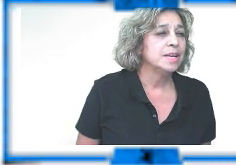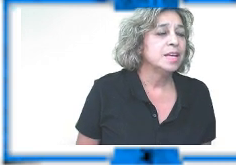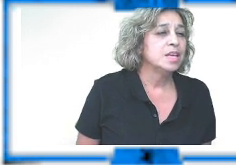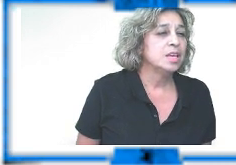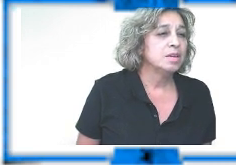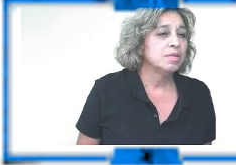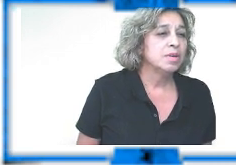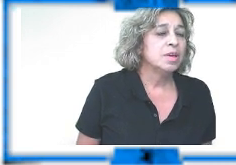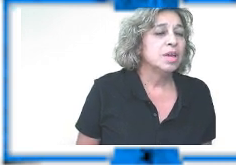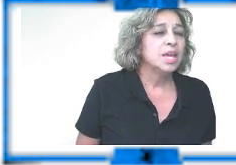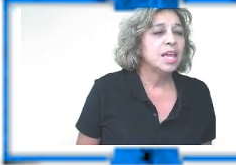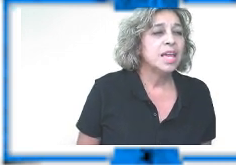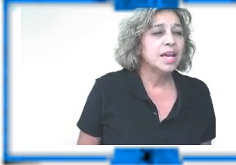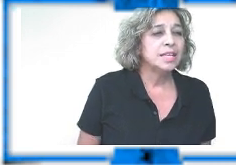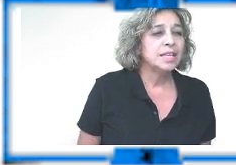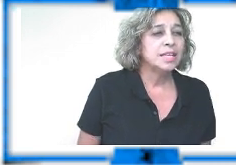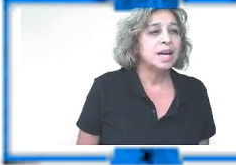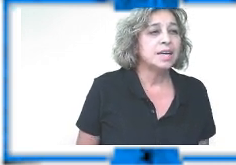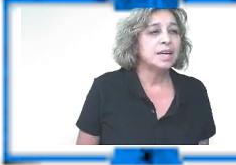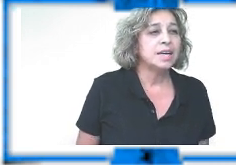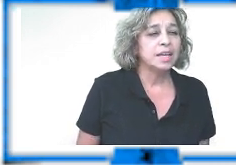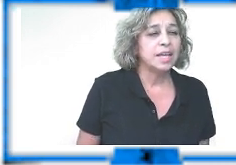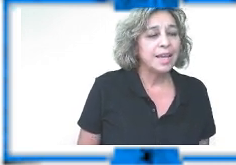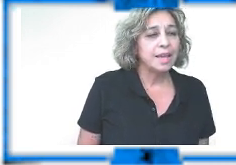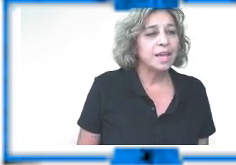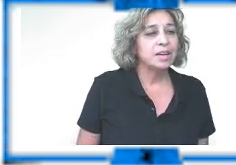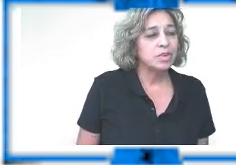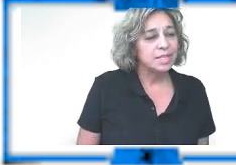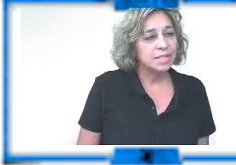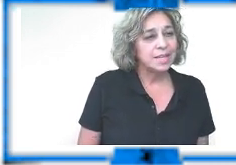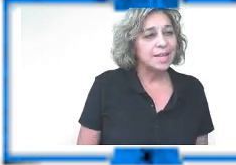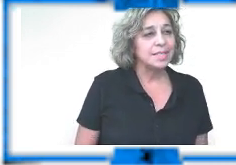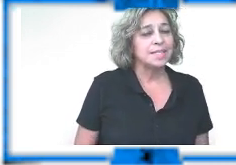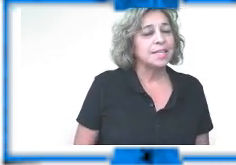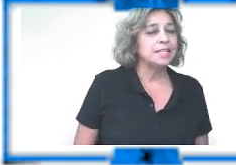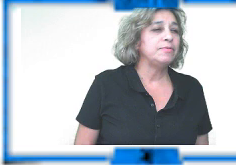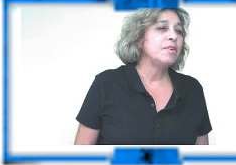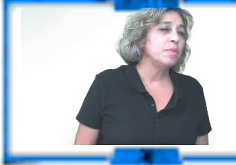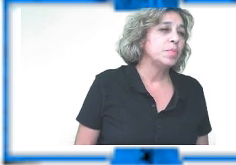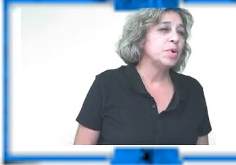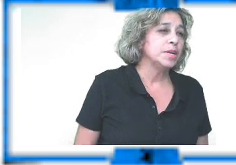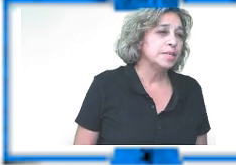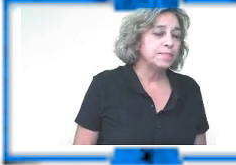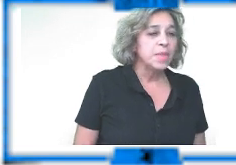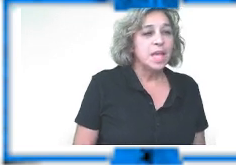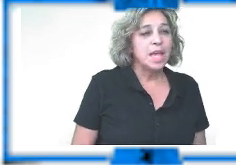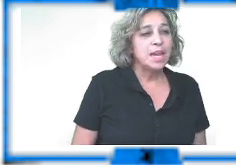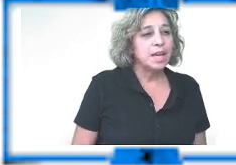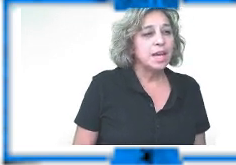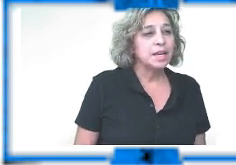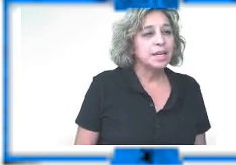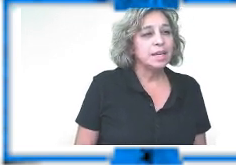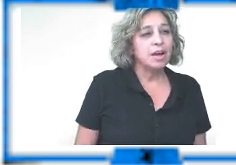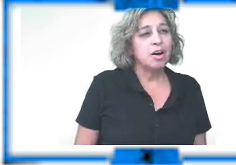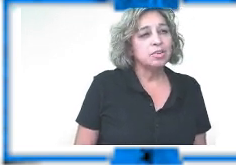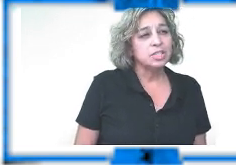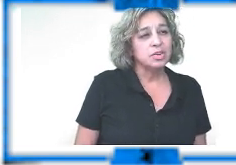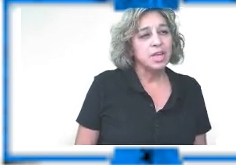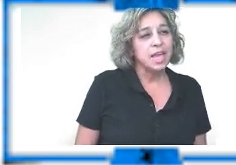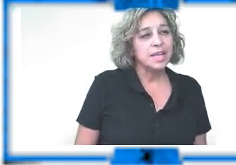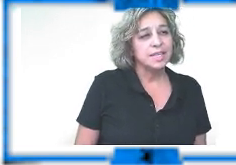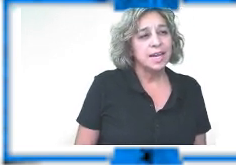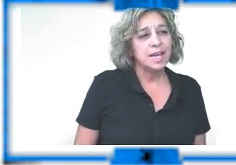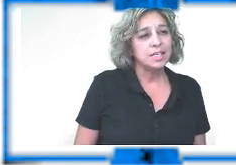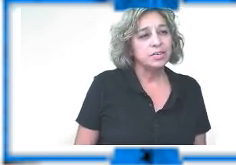fight. No se ha tenido que he has not increased taxes, and that's very important. And also,